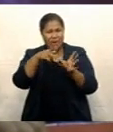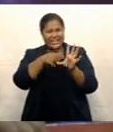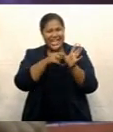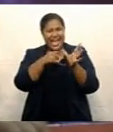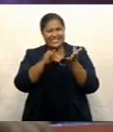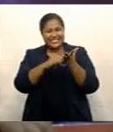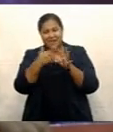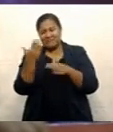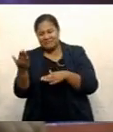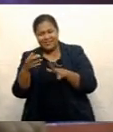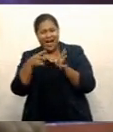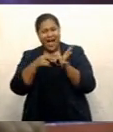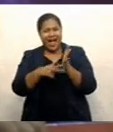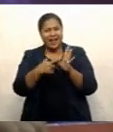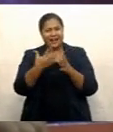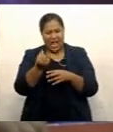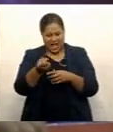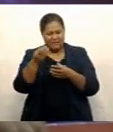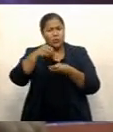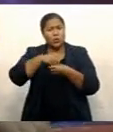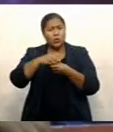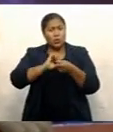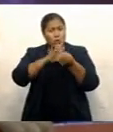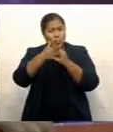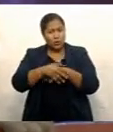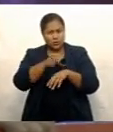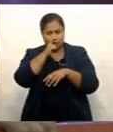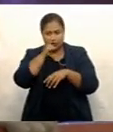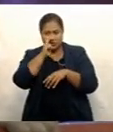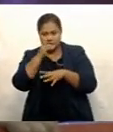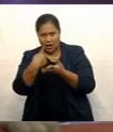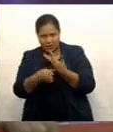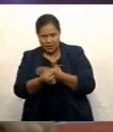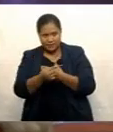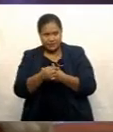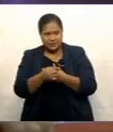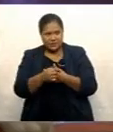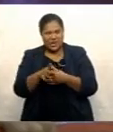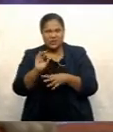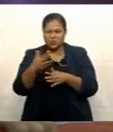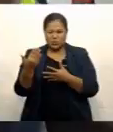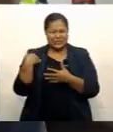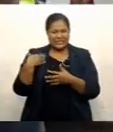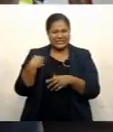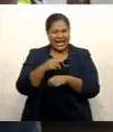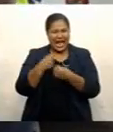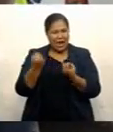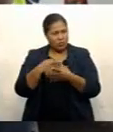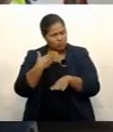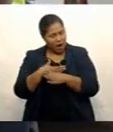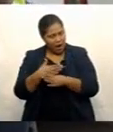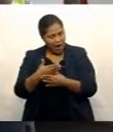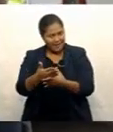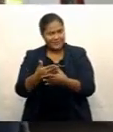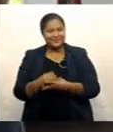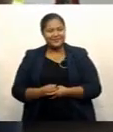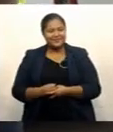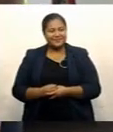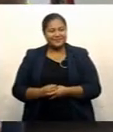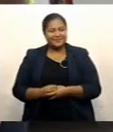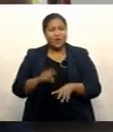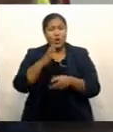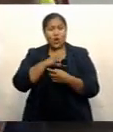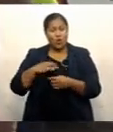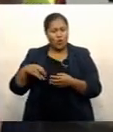Ana, including COVID-19 restrictions, to hamper our spirits and efforts. Commissioner Northern Urere Nima